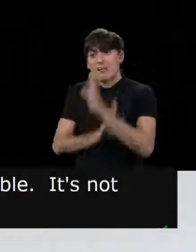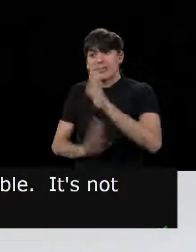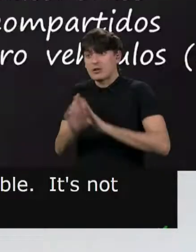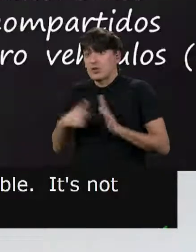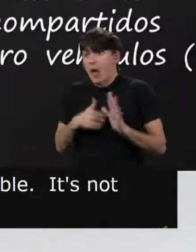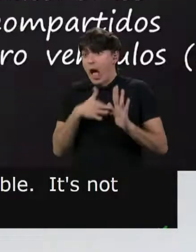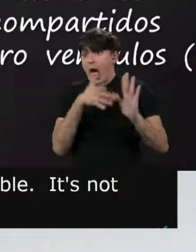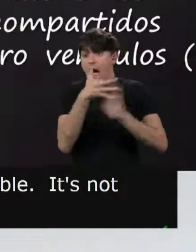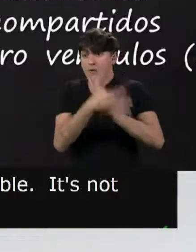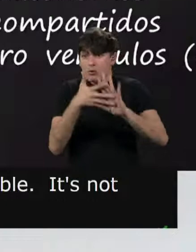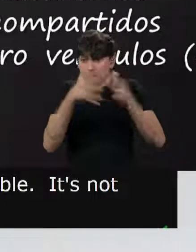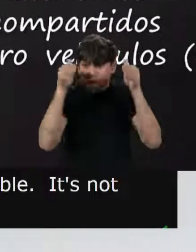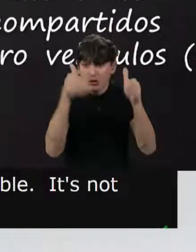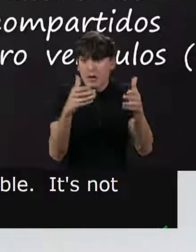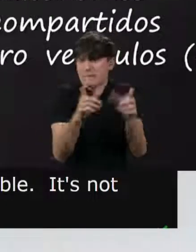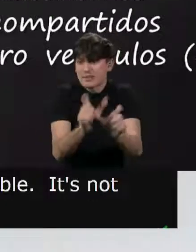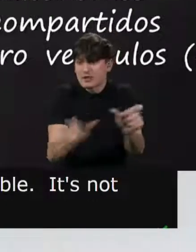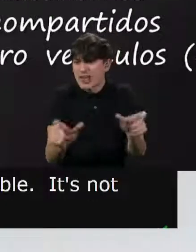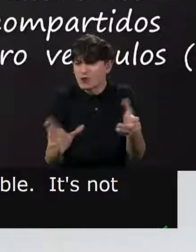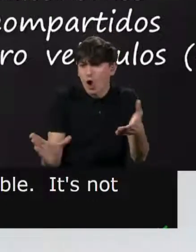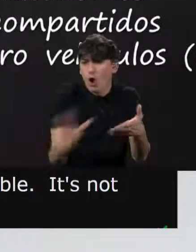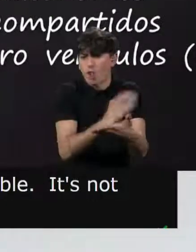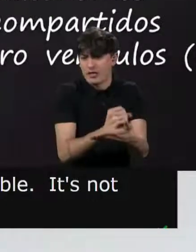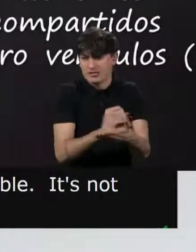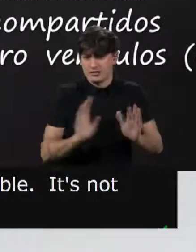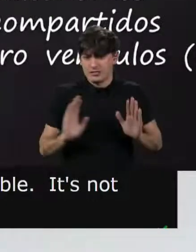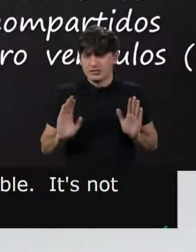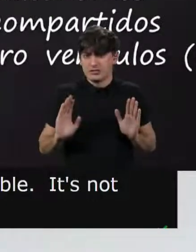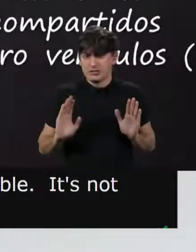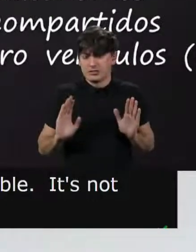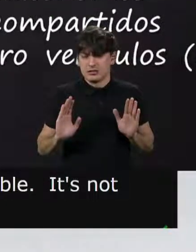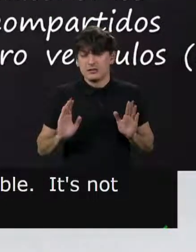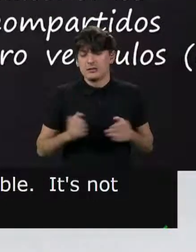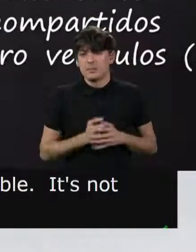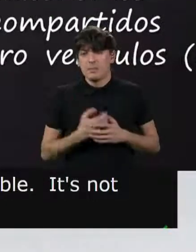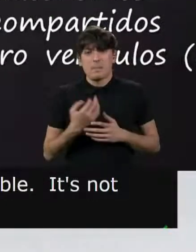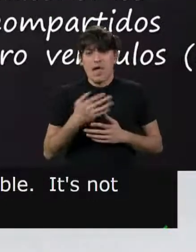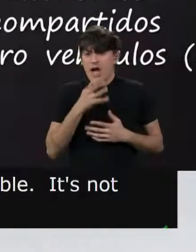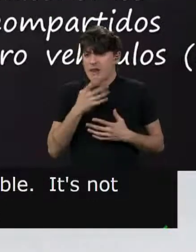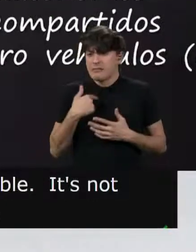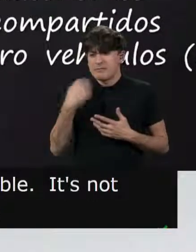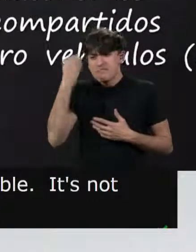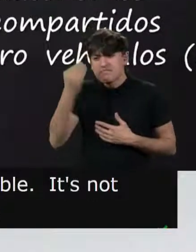I think I said once people with disabilities. I'm talking about everyone.